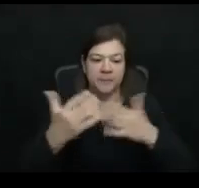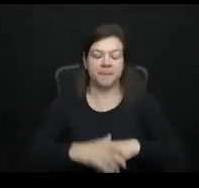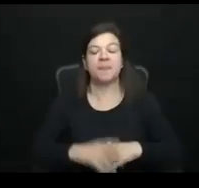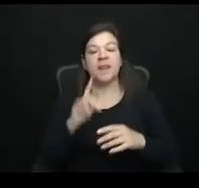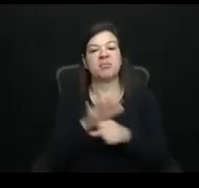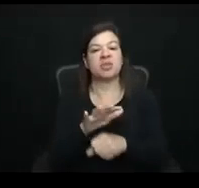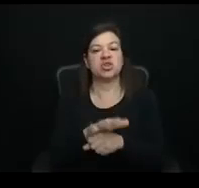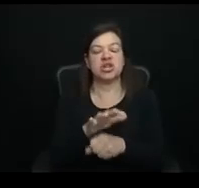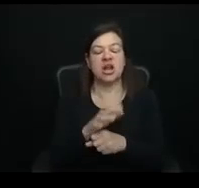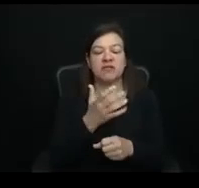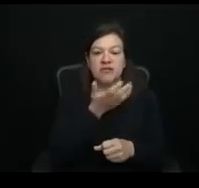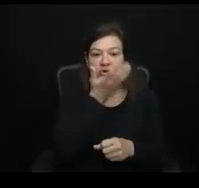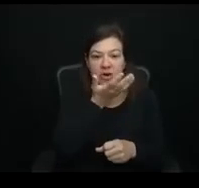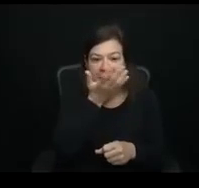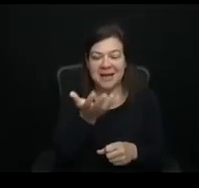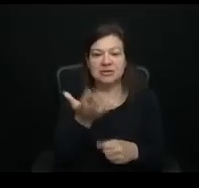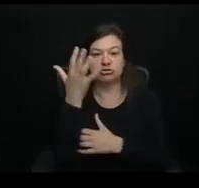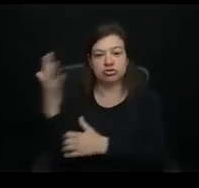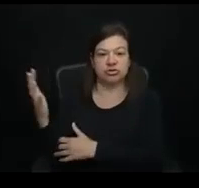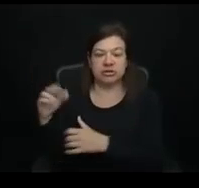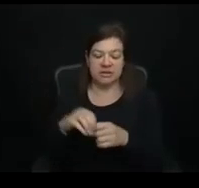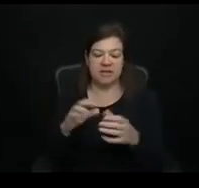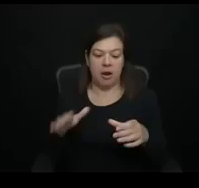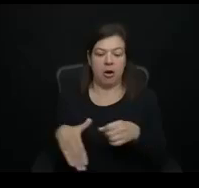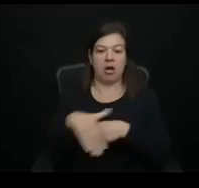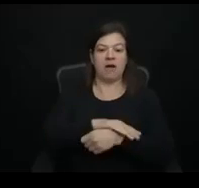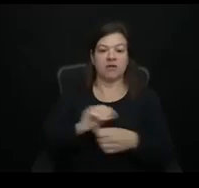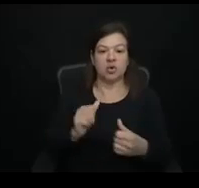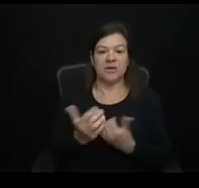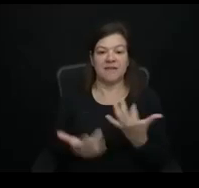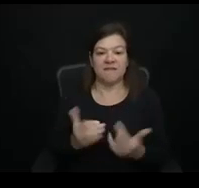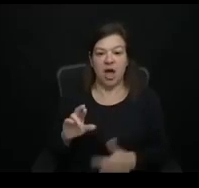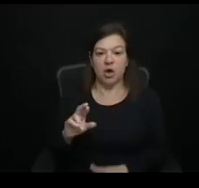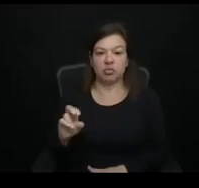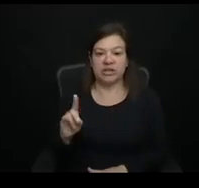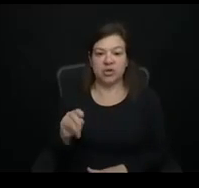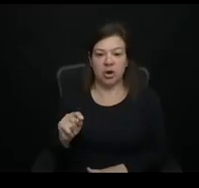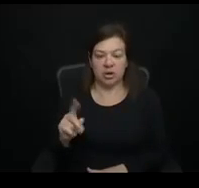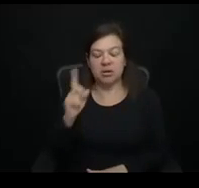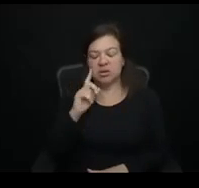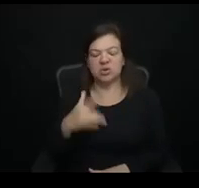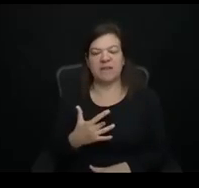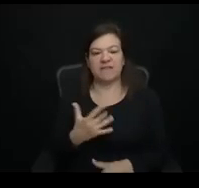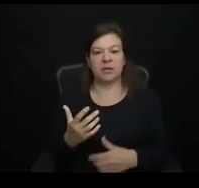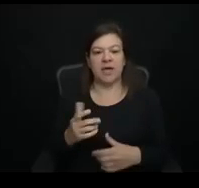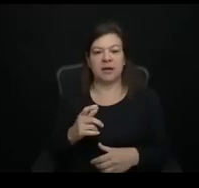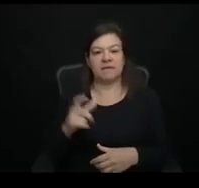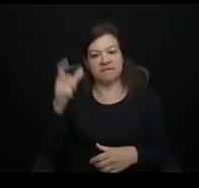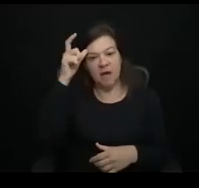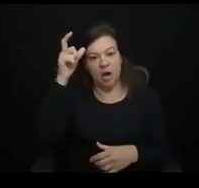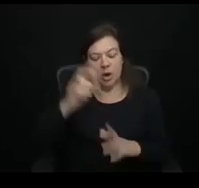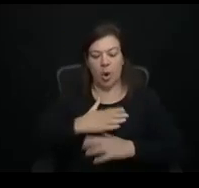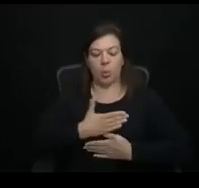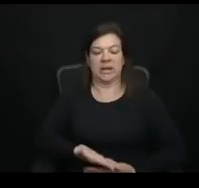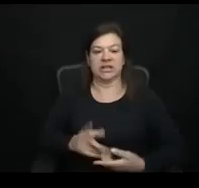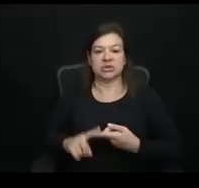vegetation that's covered with retardant that they just kind of go, okay, now I'm willing to go down there because I know that fire's not going to pick up and catch me. So we